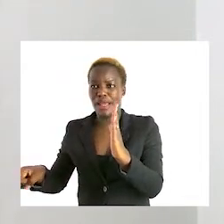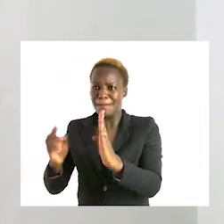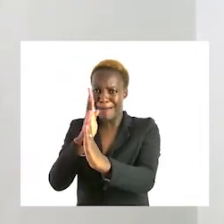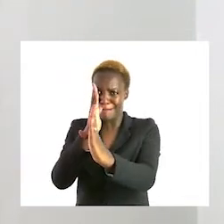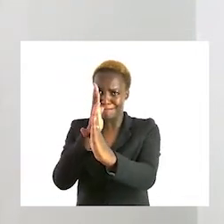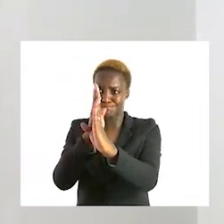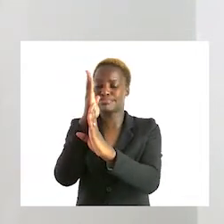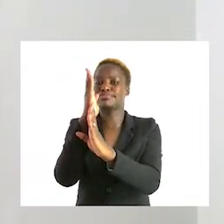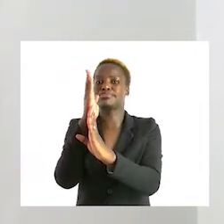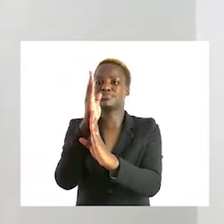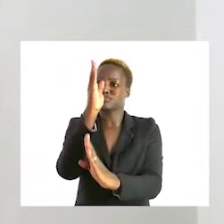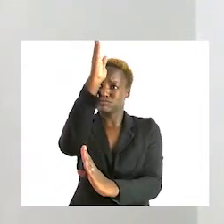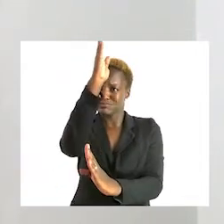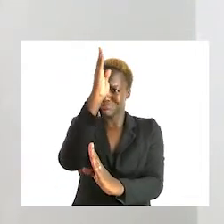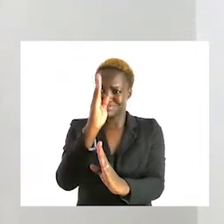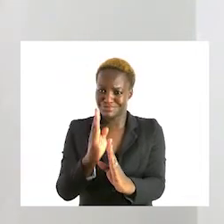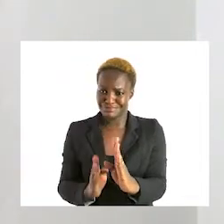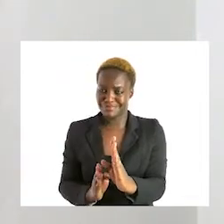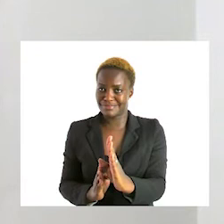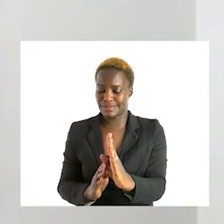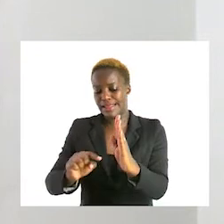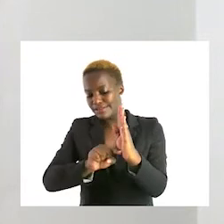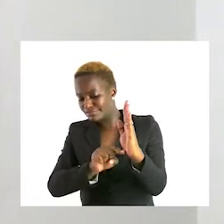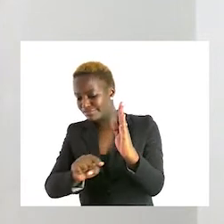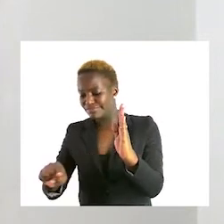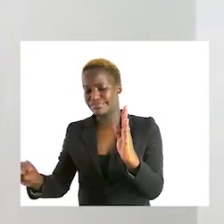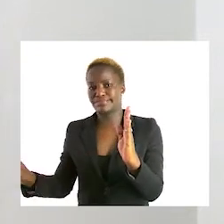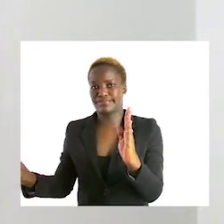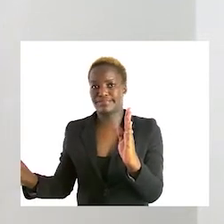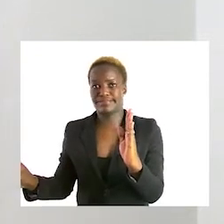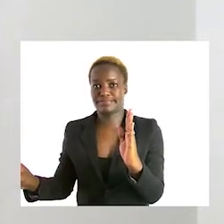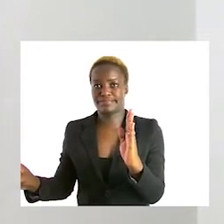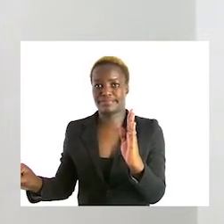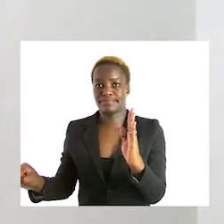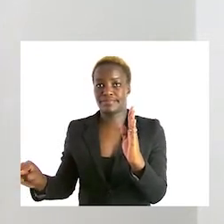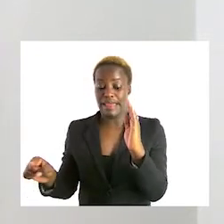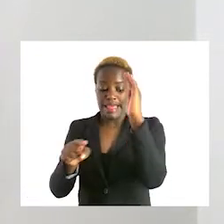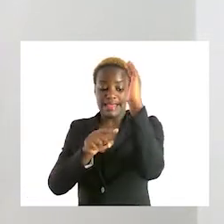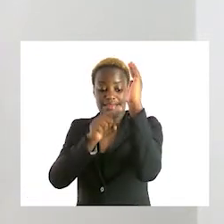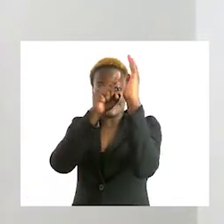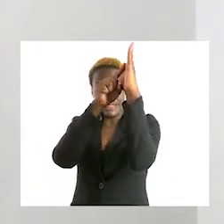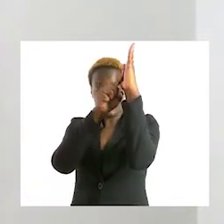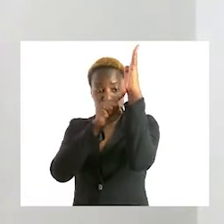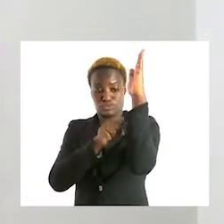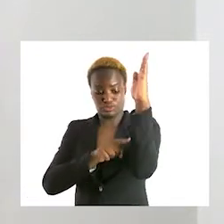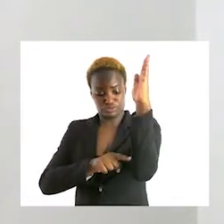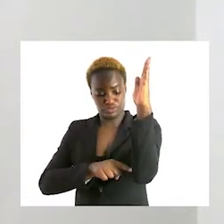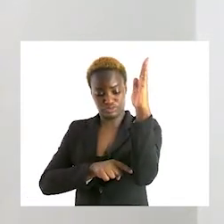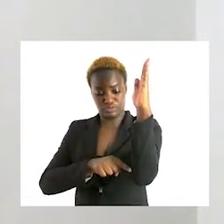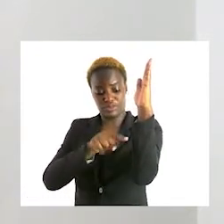straight lines, one coming down vertically and one goes horizontally. And here at the corner, it shouldn't